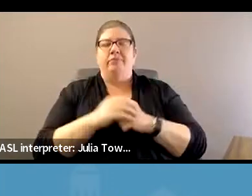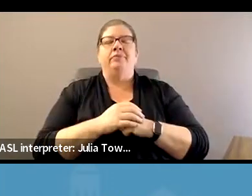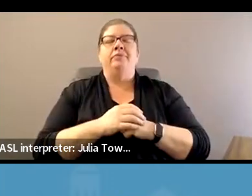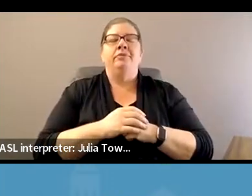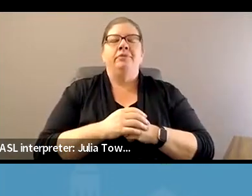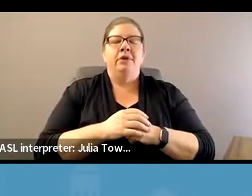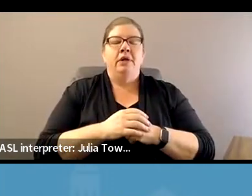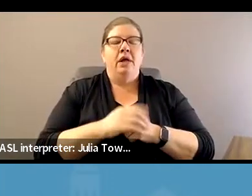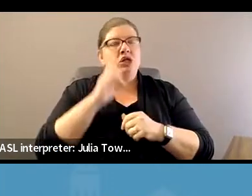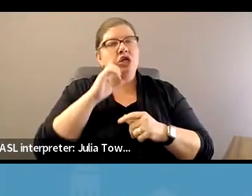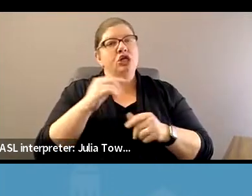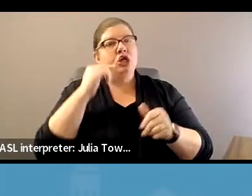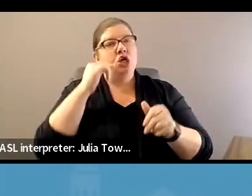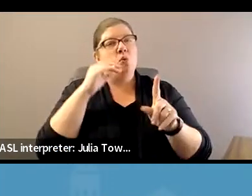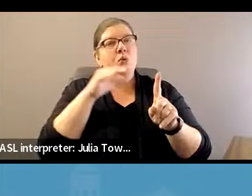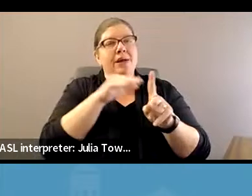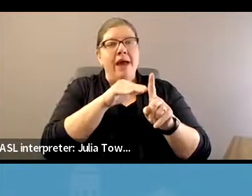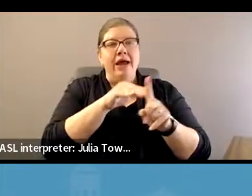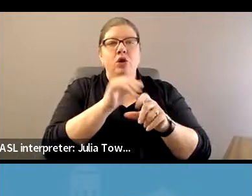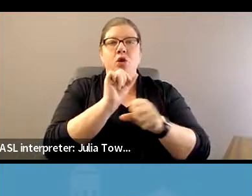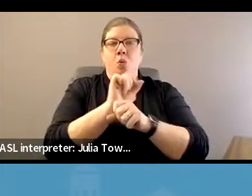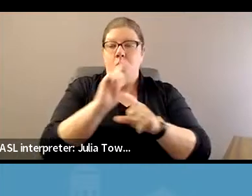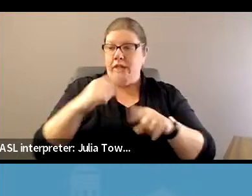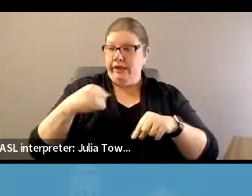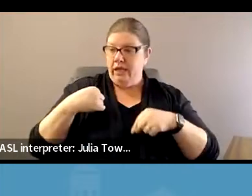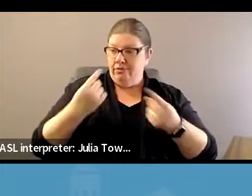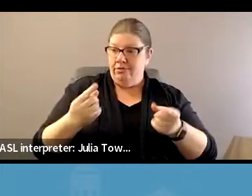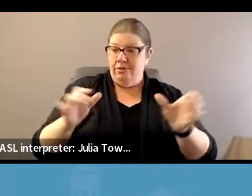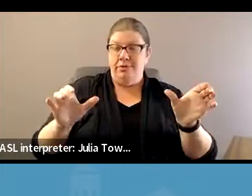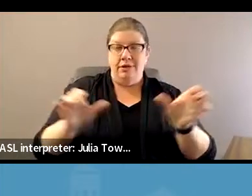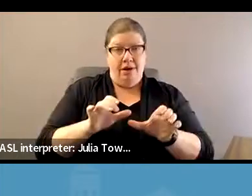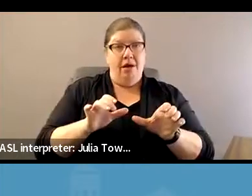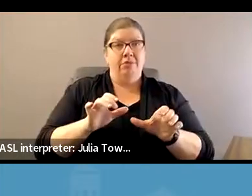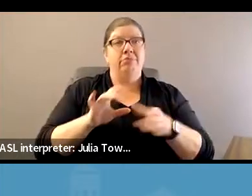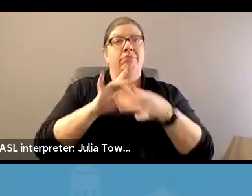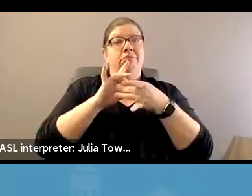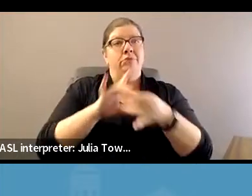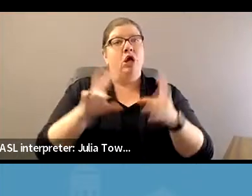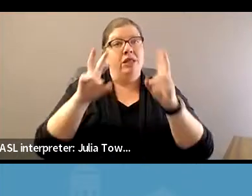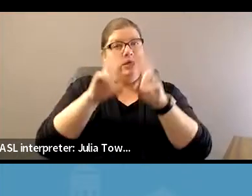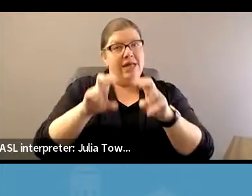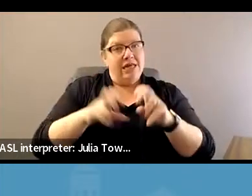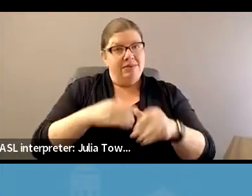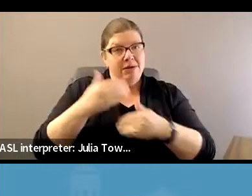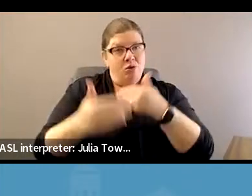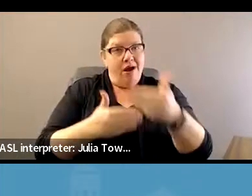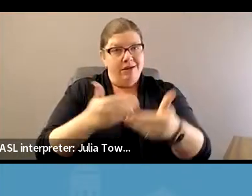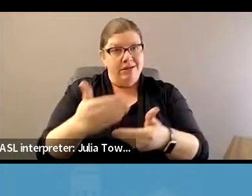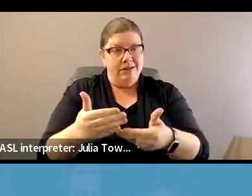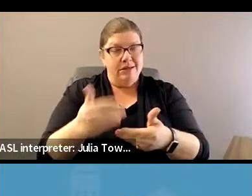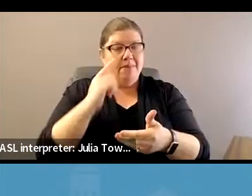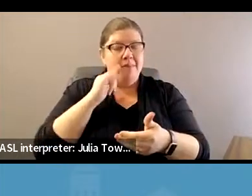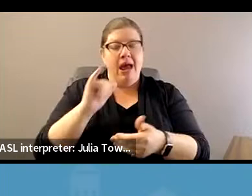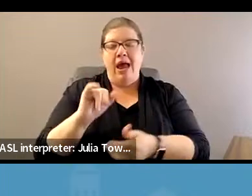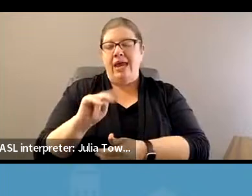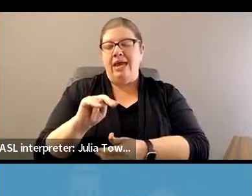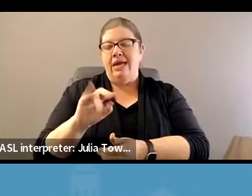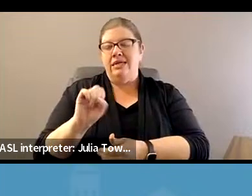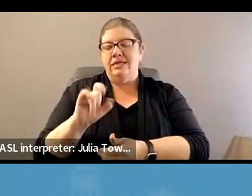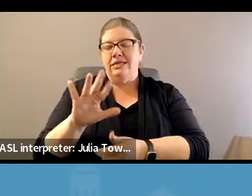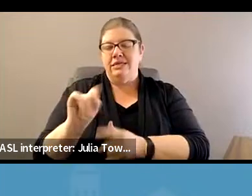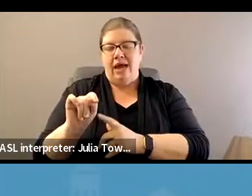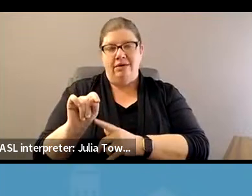basically, it was a reminder of the work that's been done so far regarding this assessment process by Insight. So